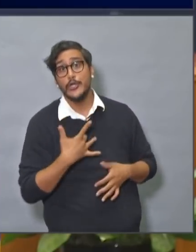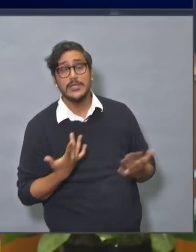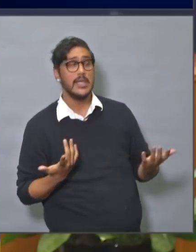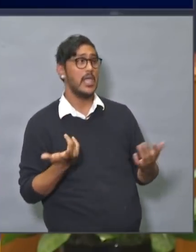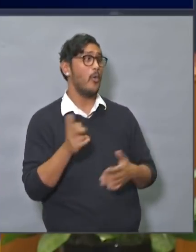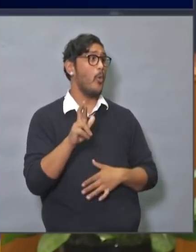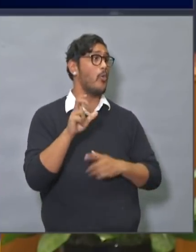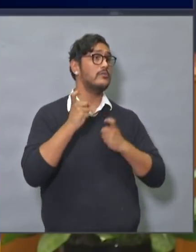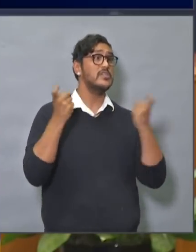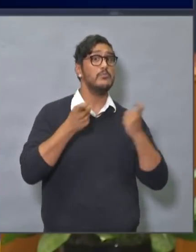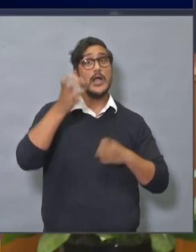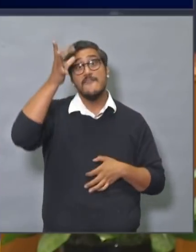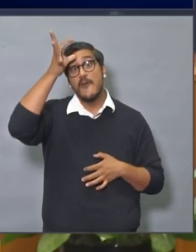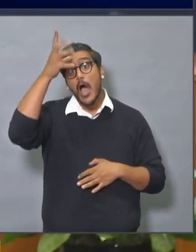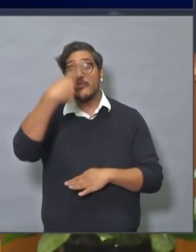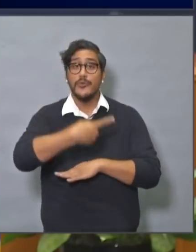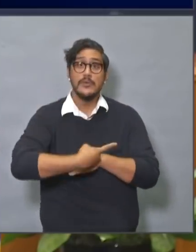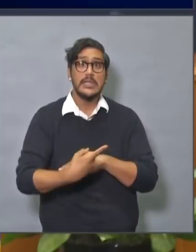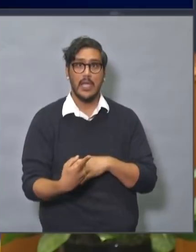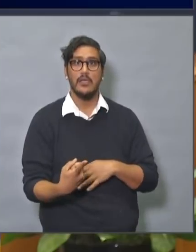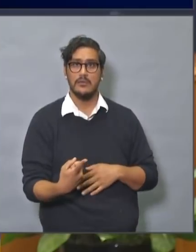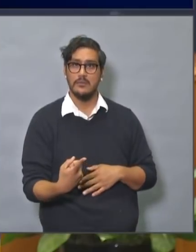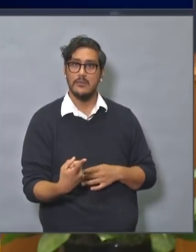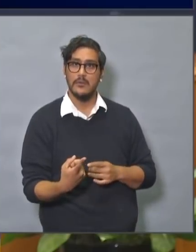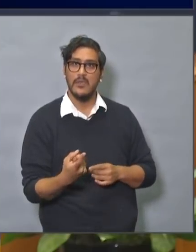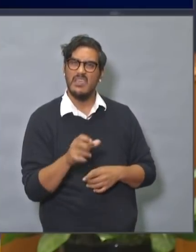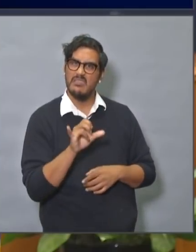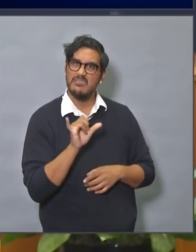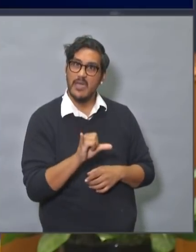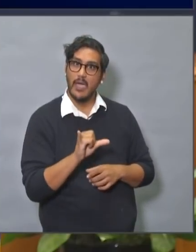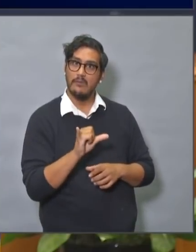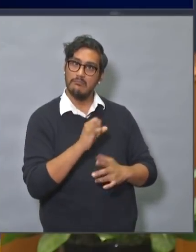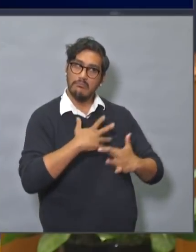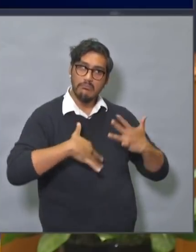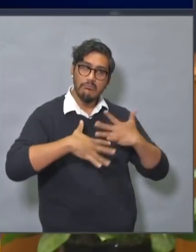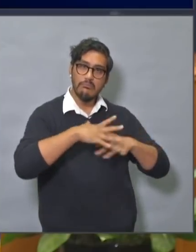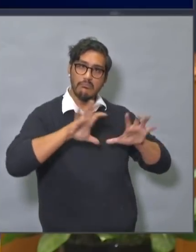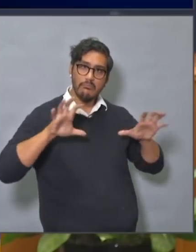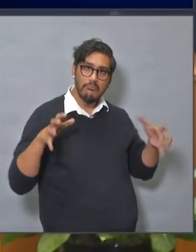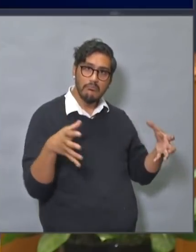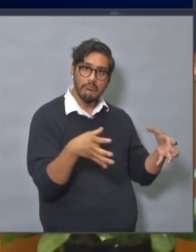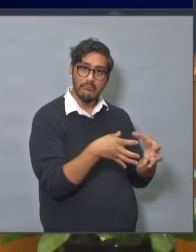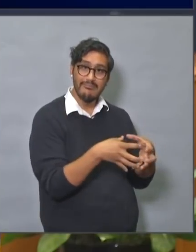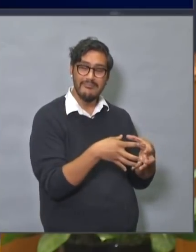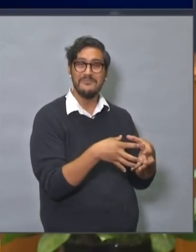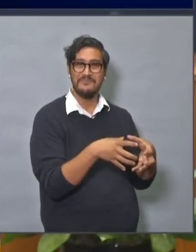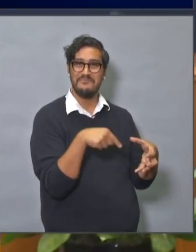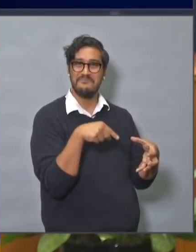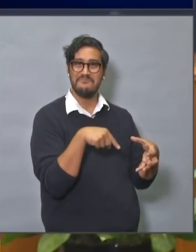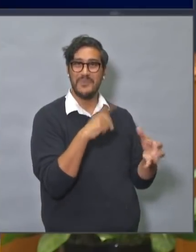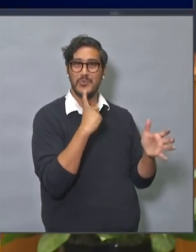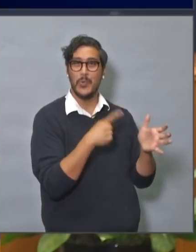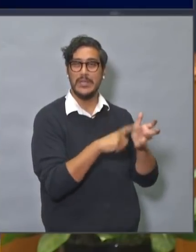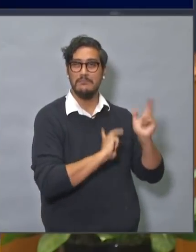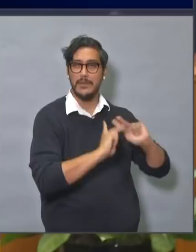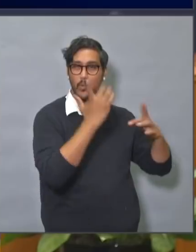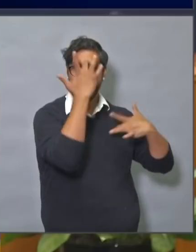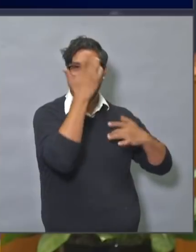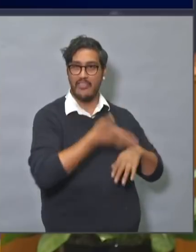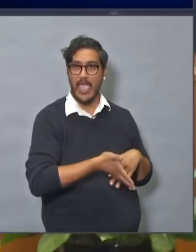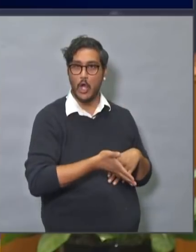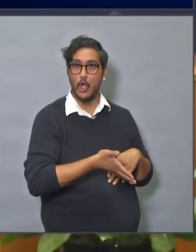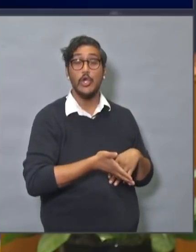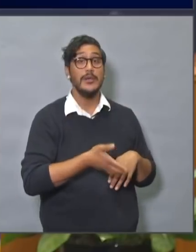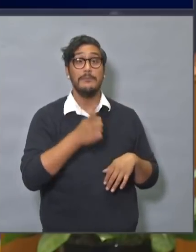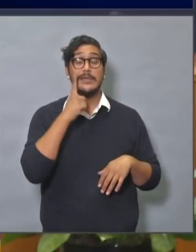Day, there is a fair amount of sort of commingling among households. And we definitely tie back to that, because often they say, I